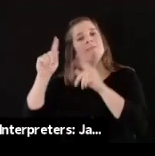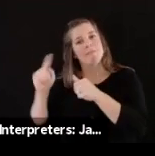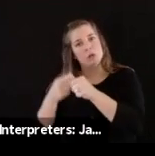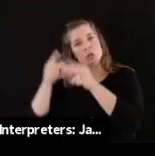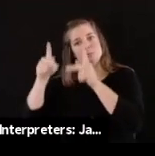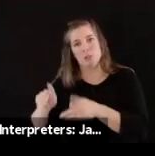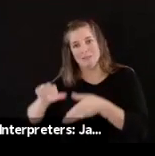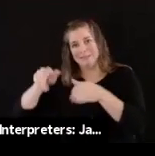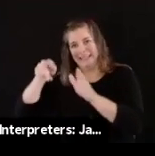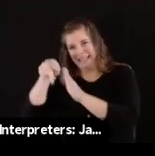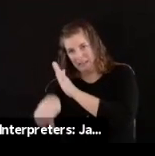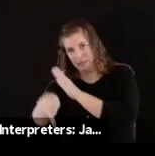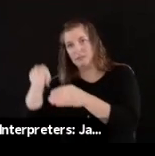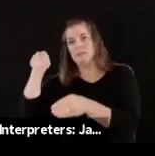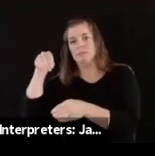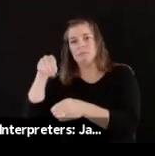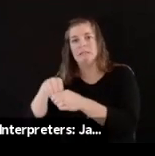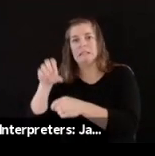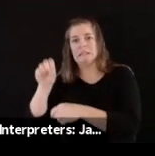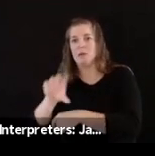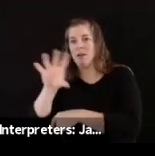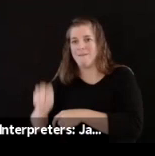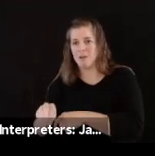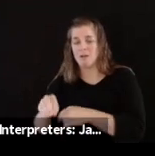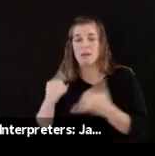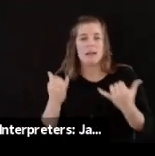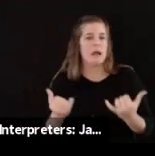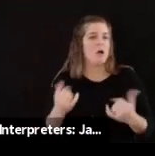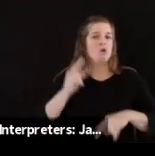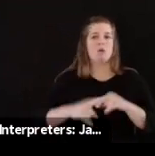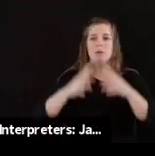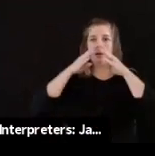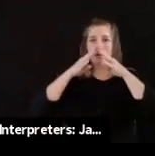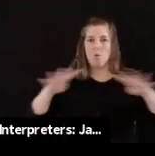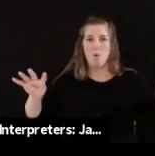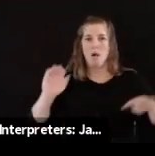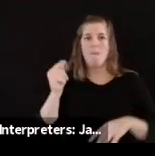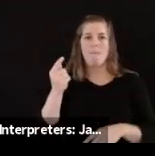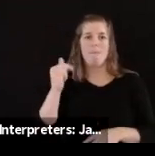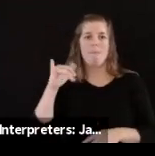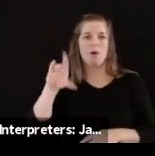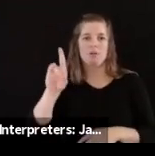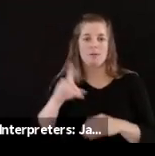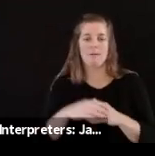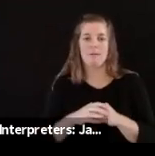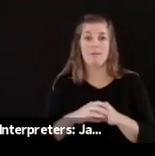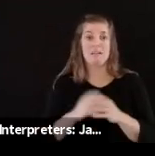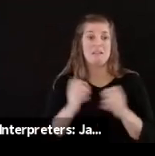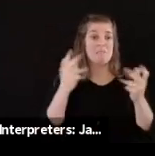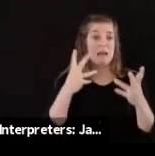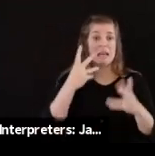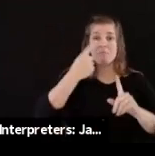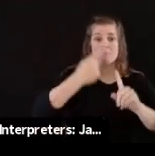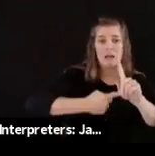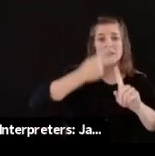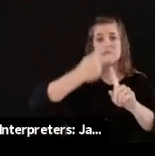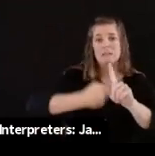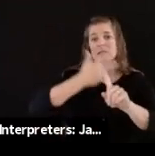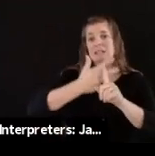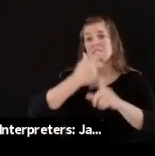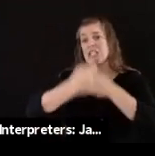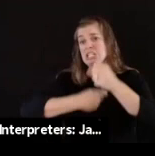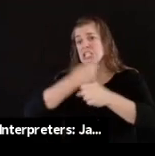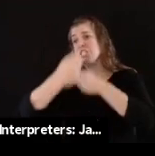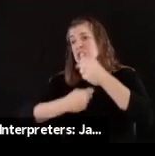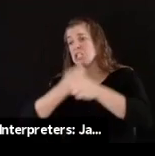nearly impossible to ignore the brutality of the apartheid regime. In the months and the years that followed the Soweto Uprising, more